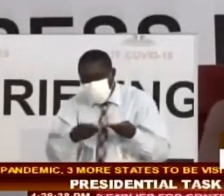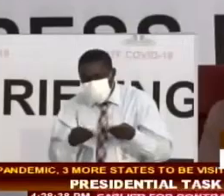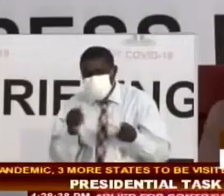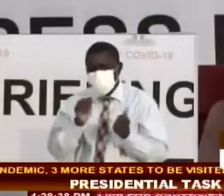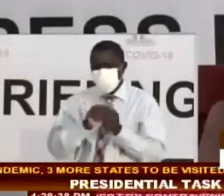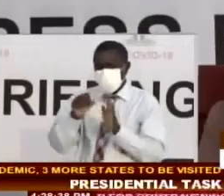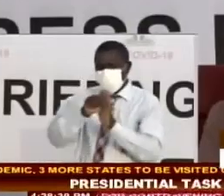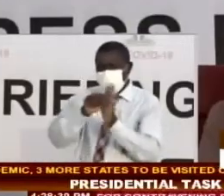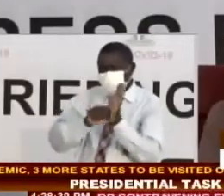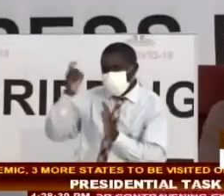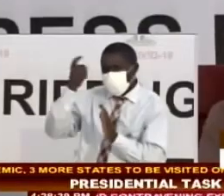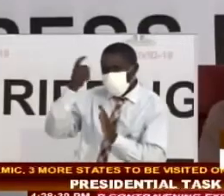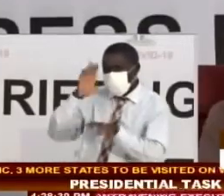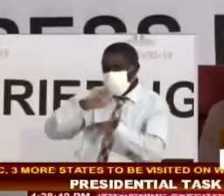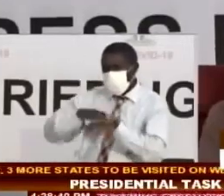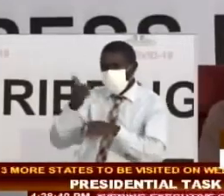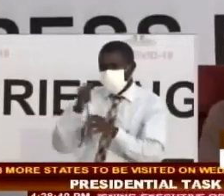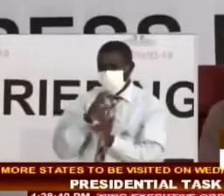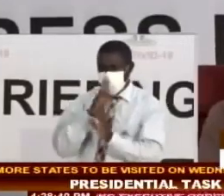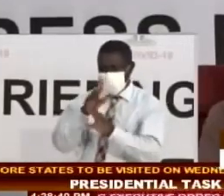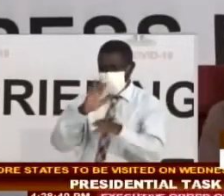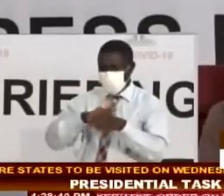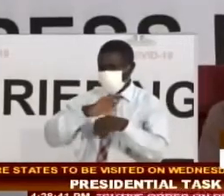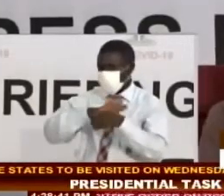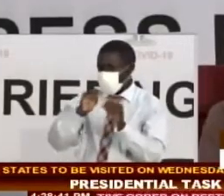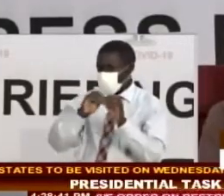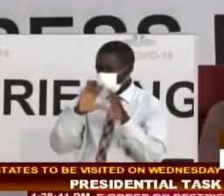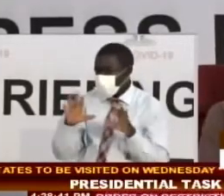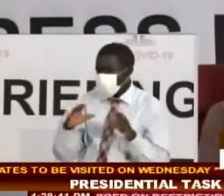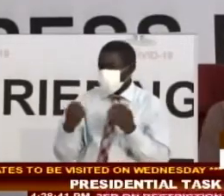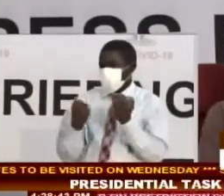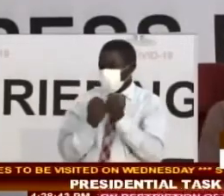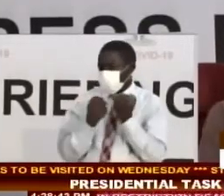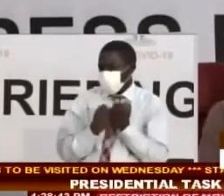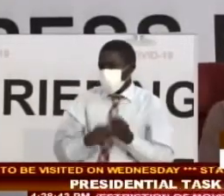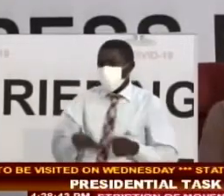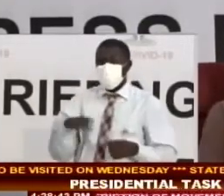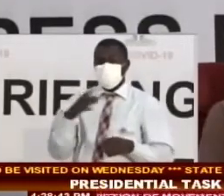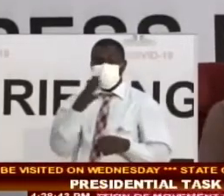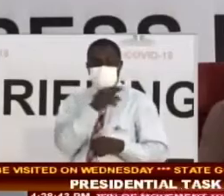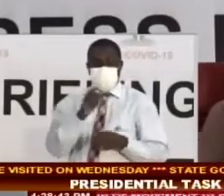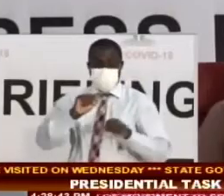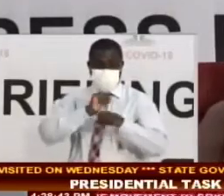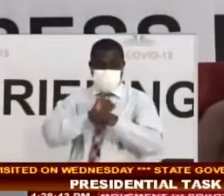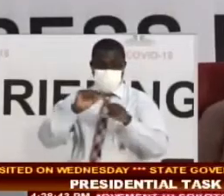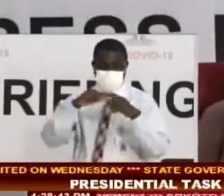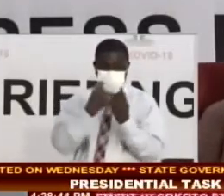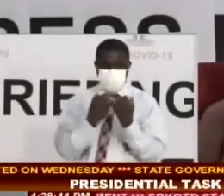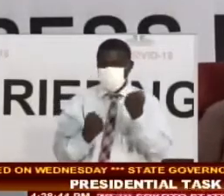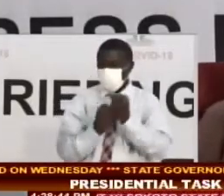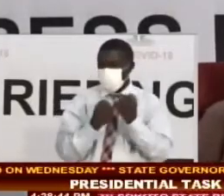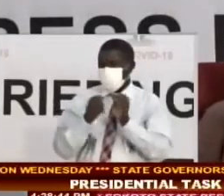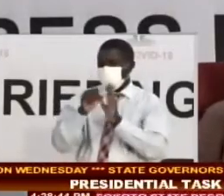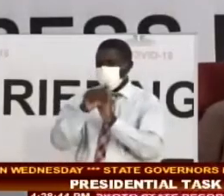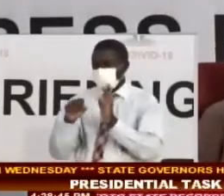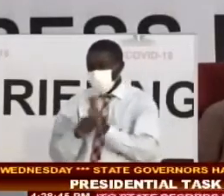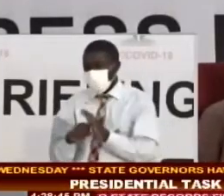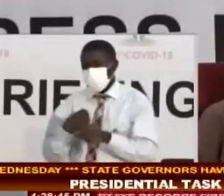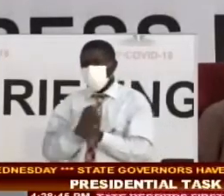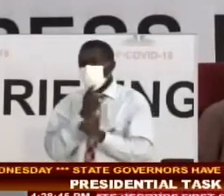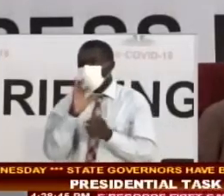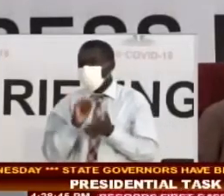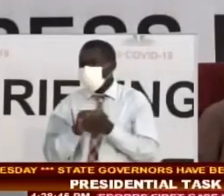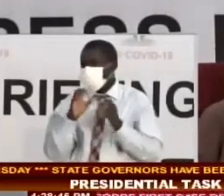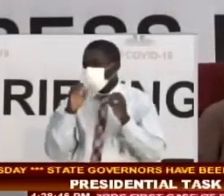response. The task force will continue to provide necessary assistance to states to ensure adequate sensitization. In